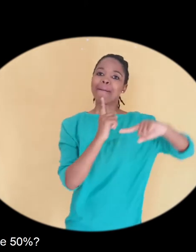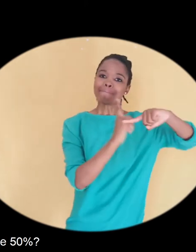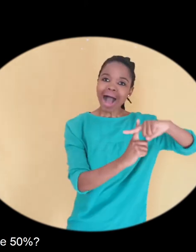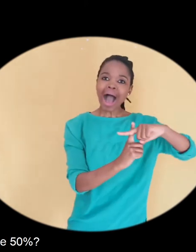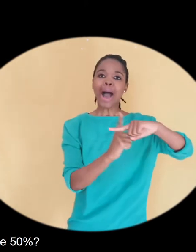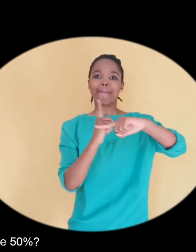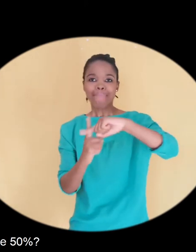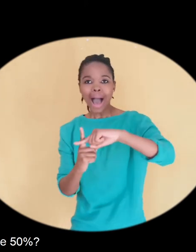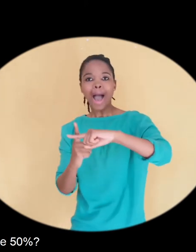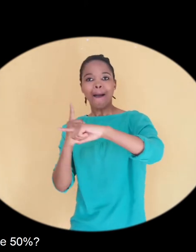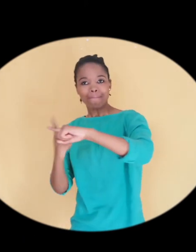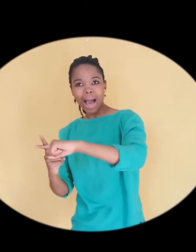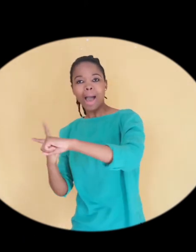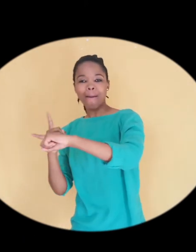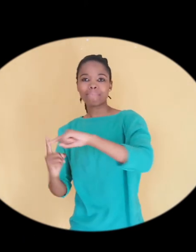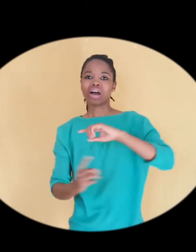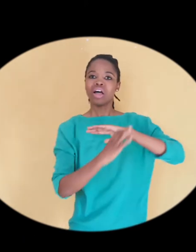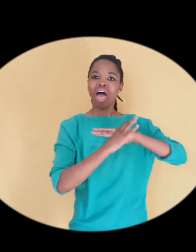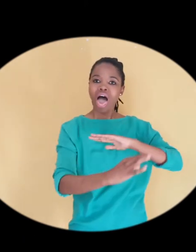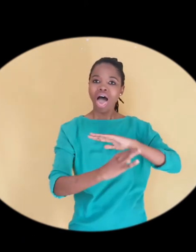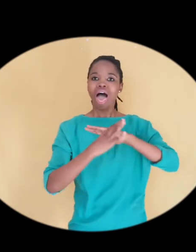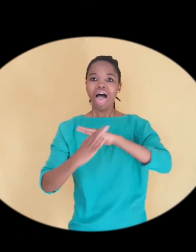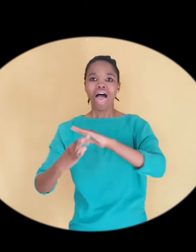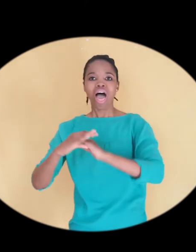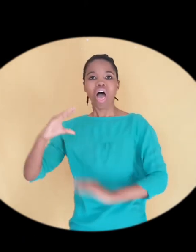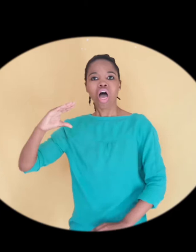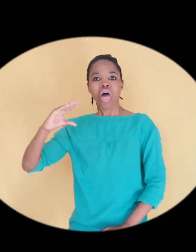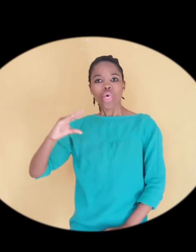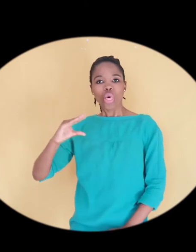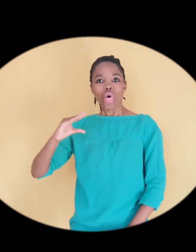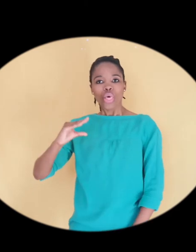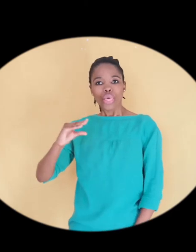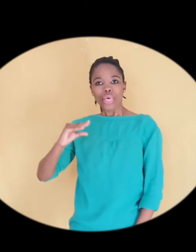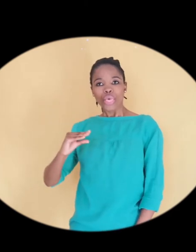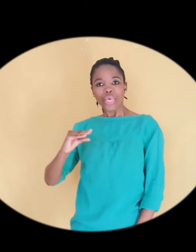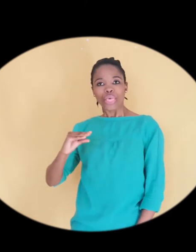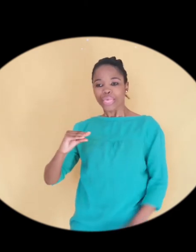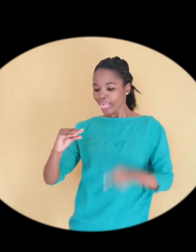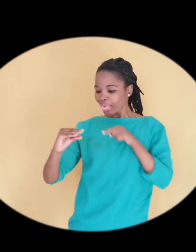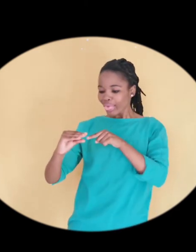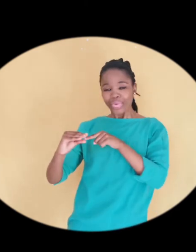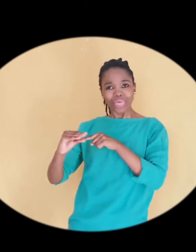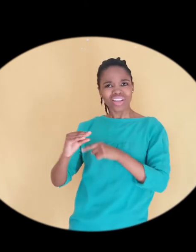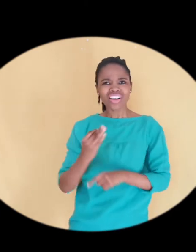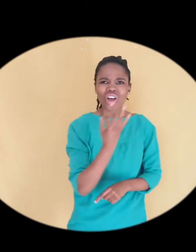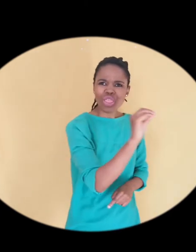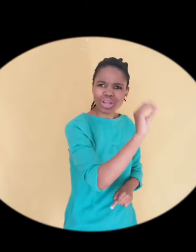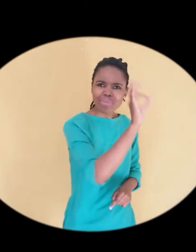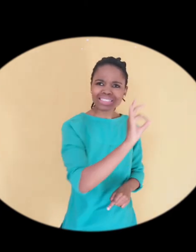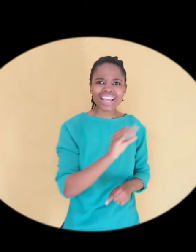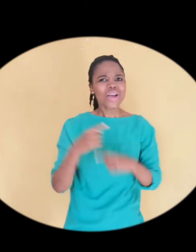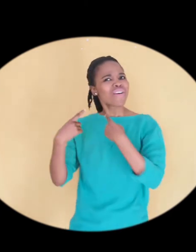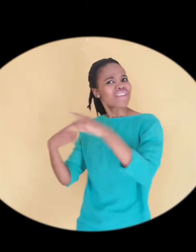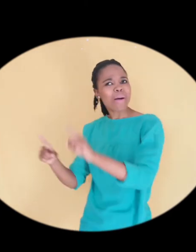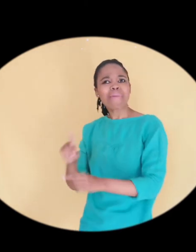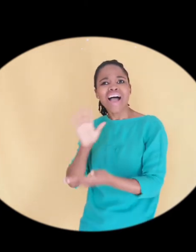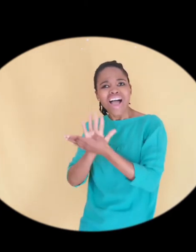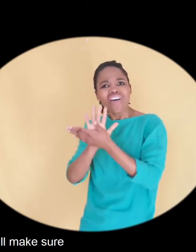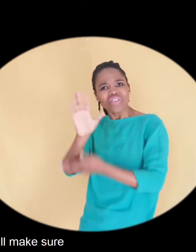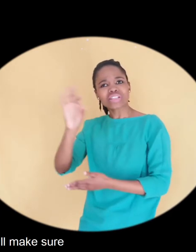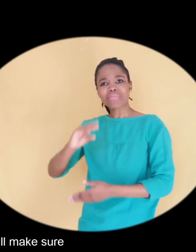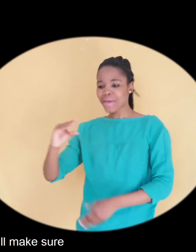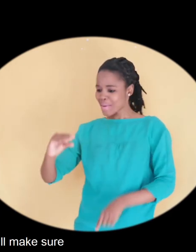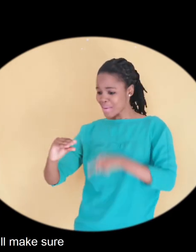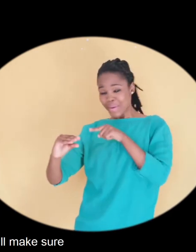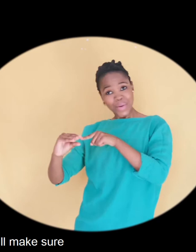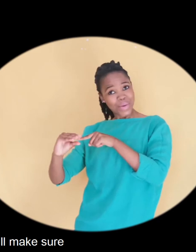above, yes. Right? So you left at 30? You are left with 15. Okay. You're left with 15%, and